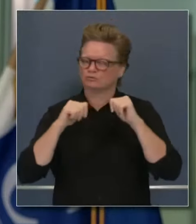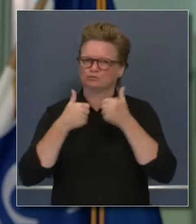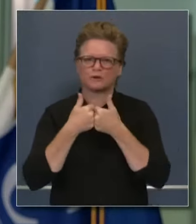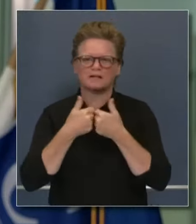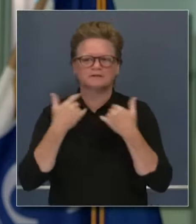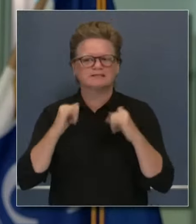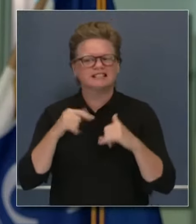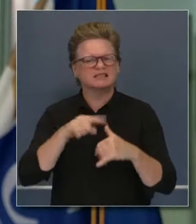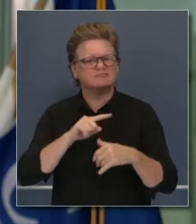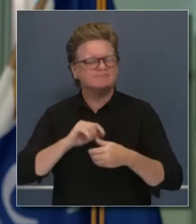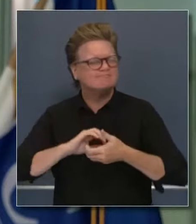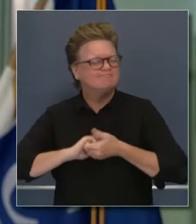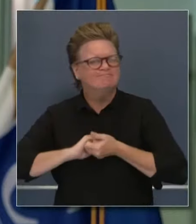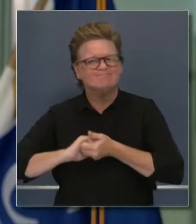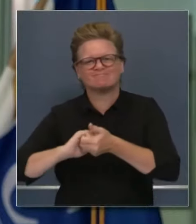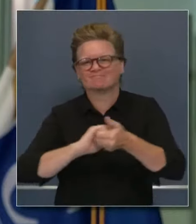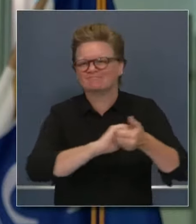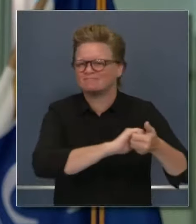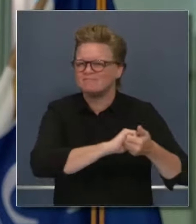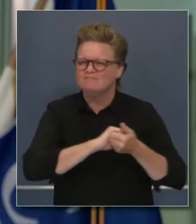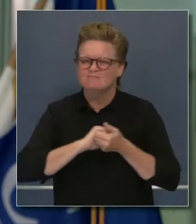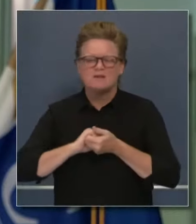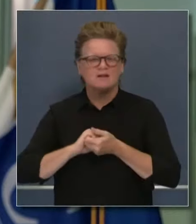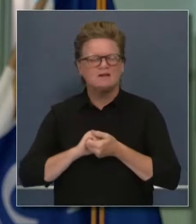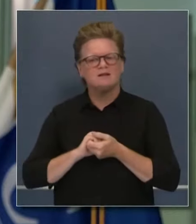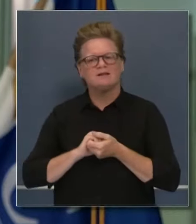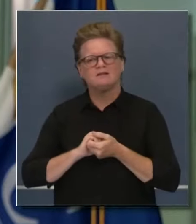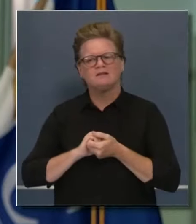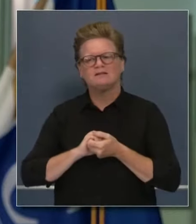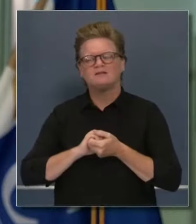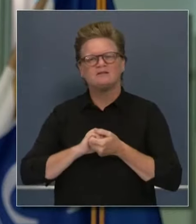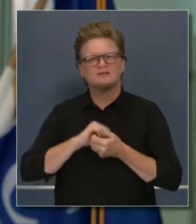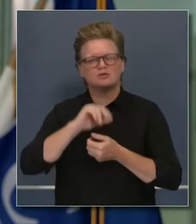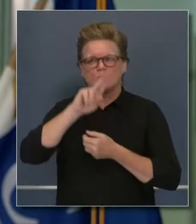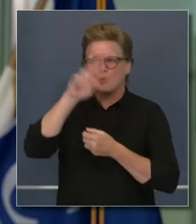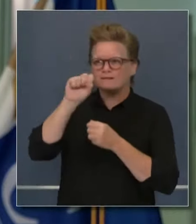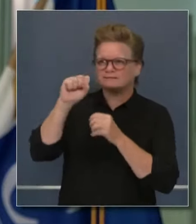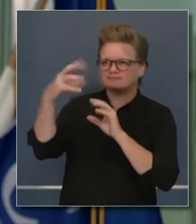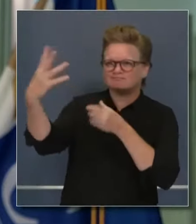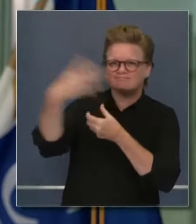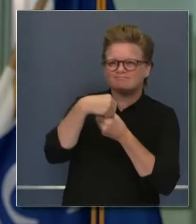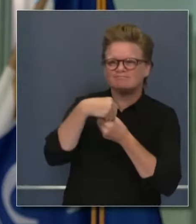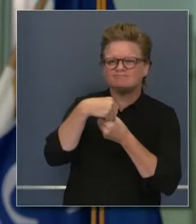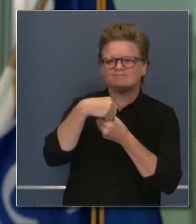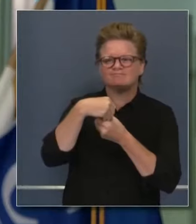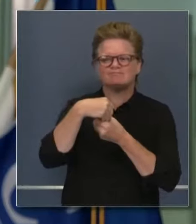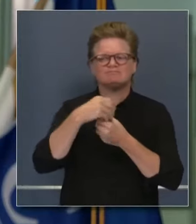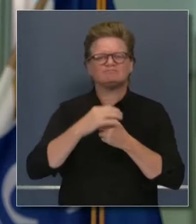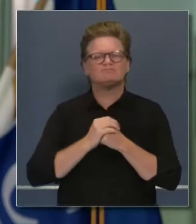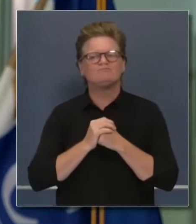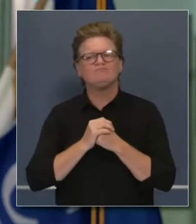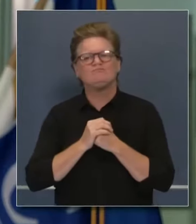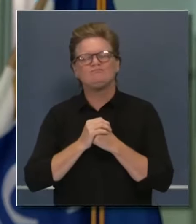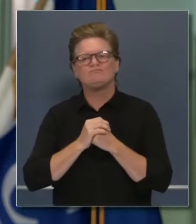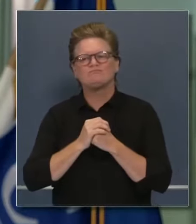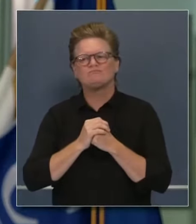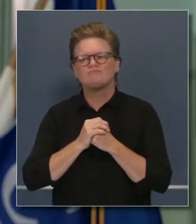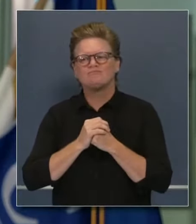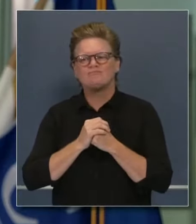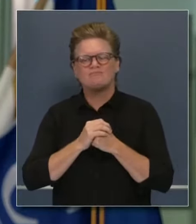partnerships, collaboration that extend all across this country. As the mutual aid system is not just within the state of California, it